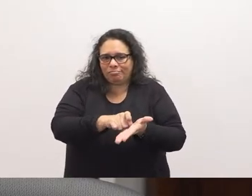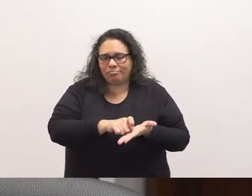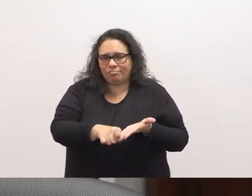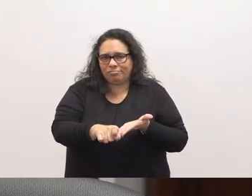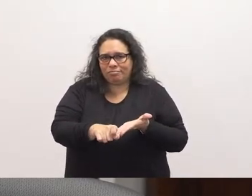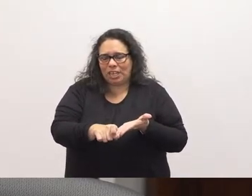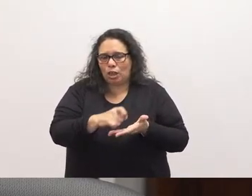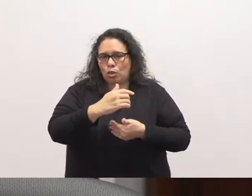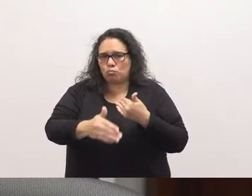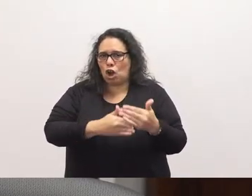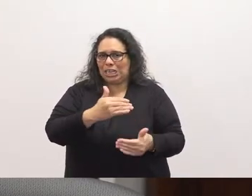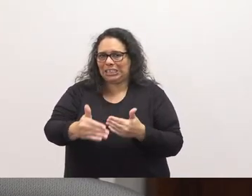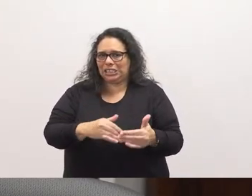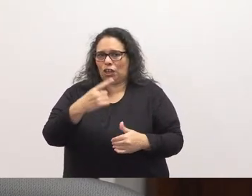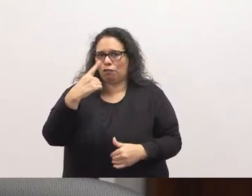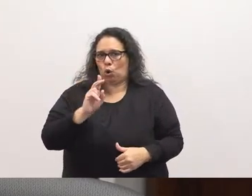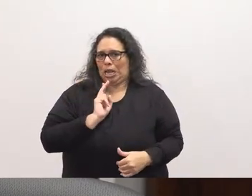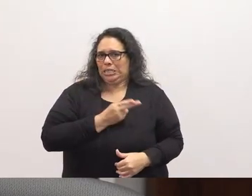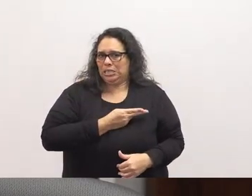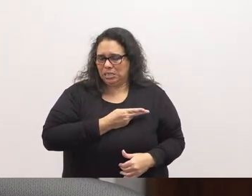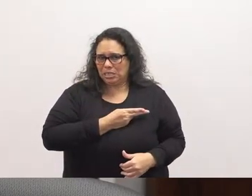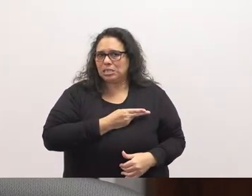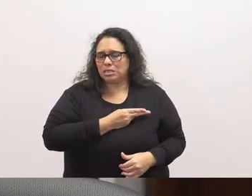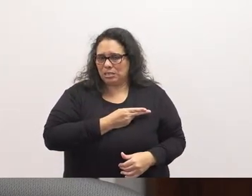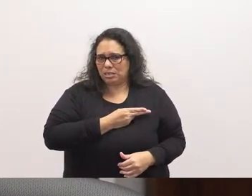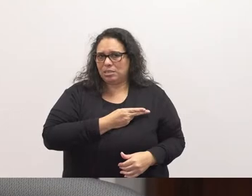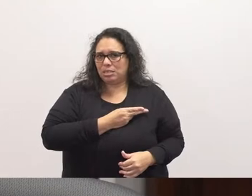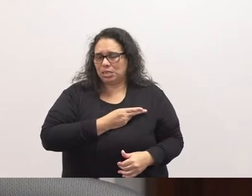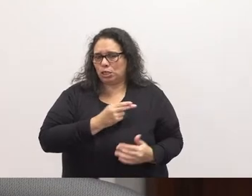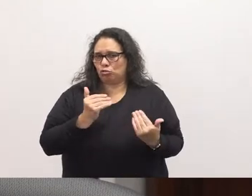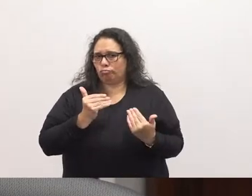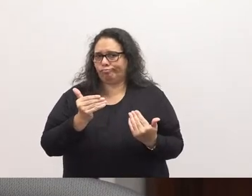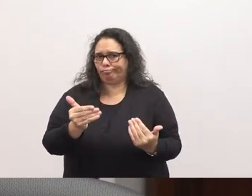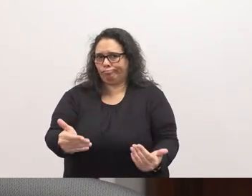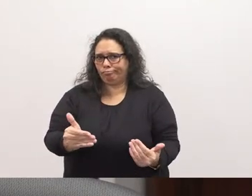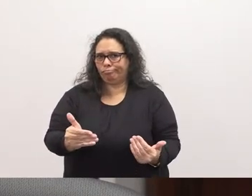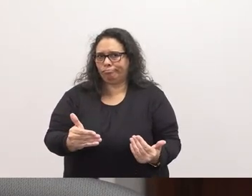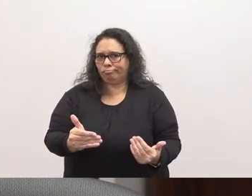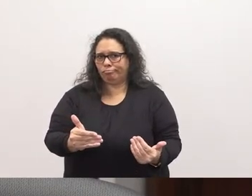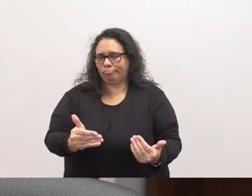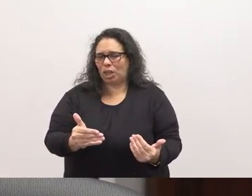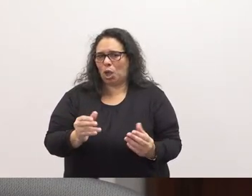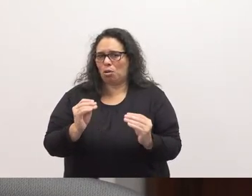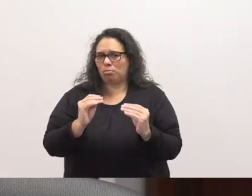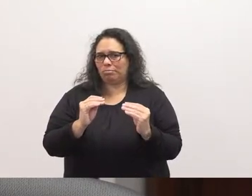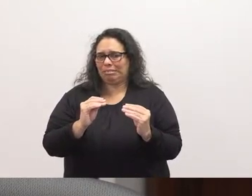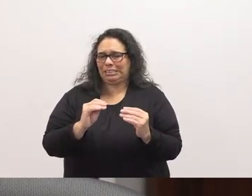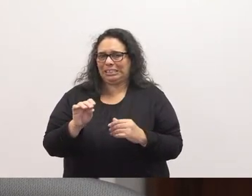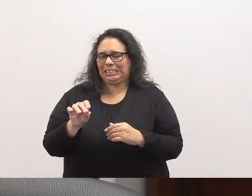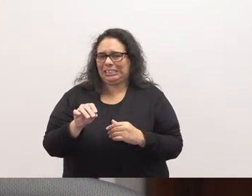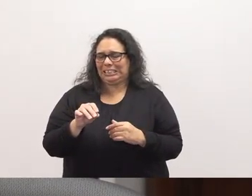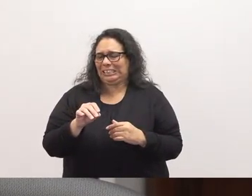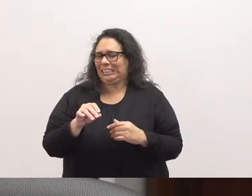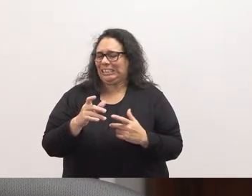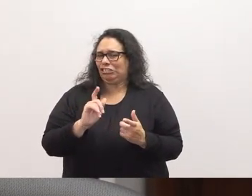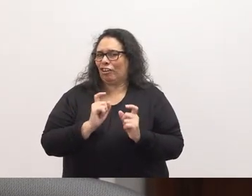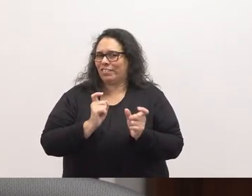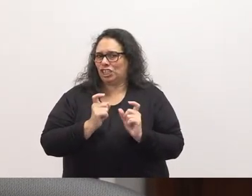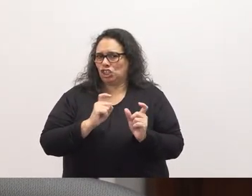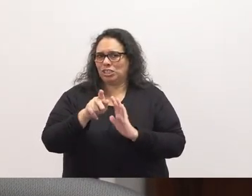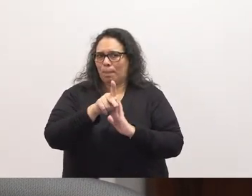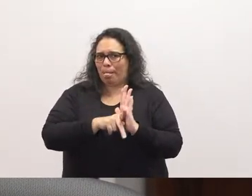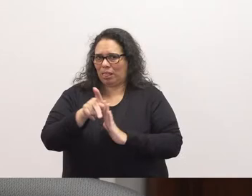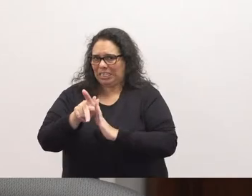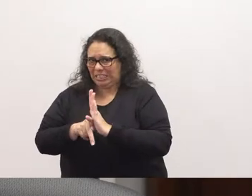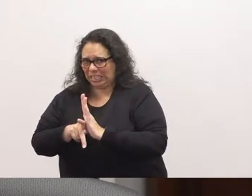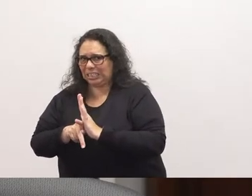process for us to move on some more urgently than these others, these pending revisions to policies,